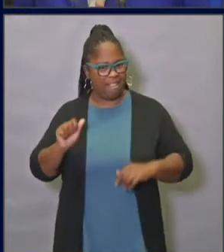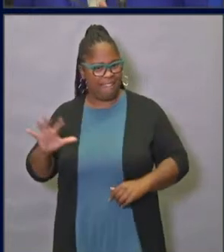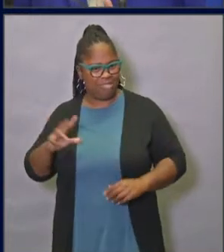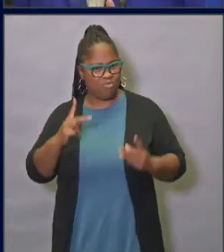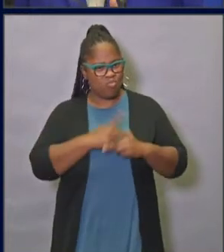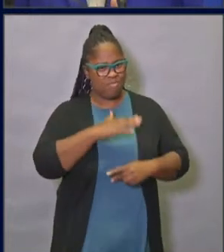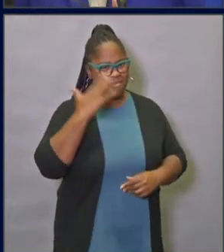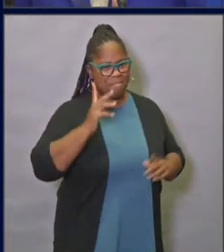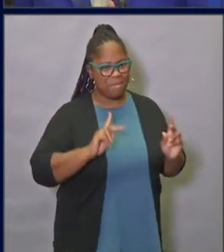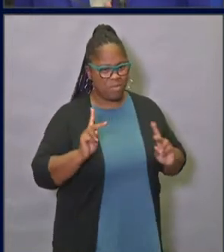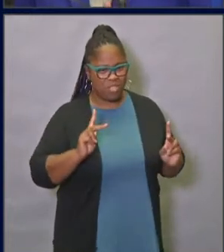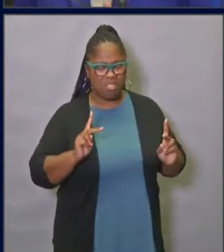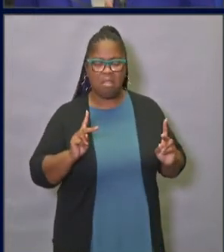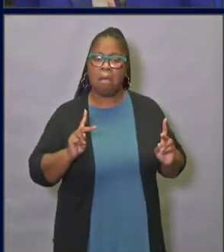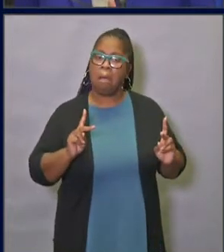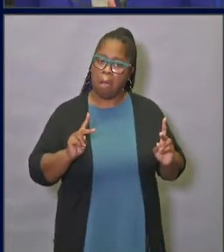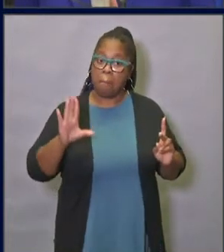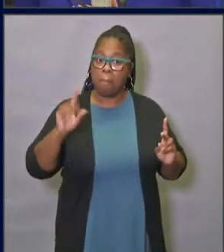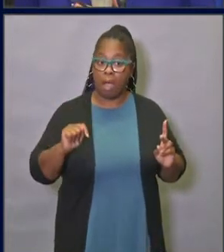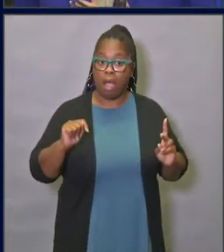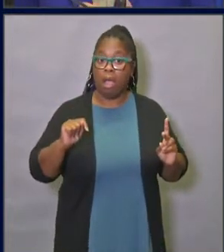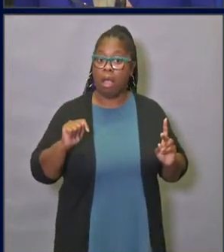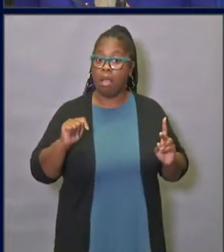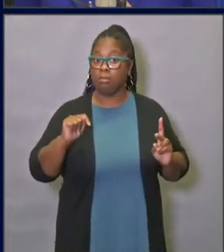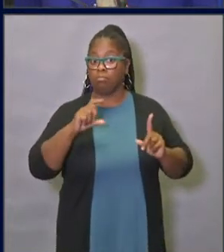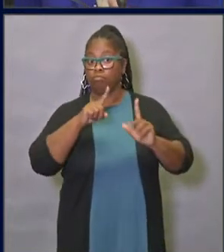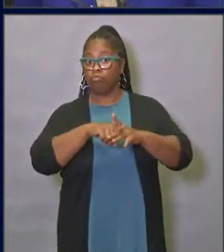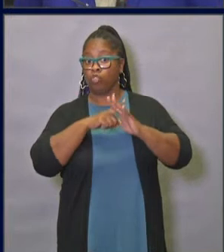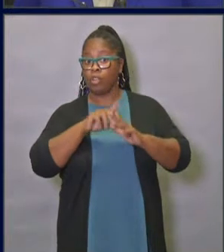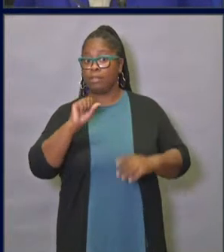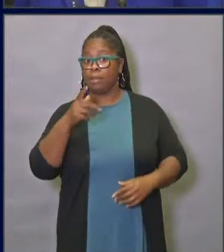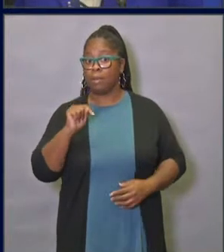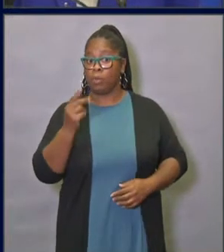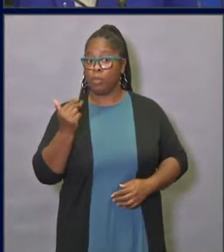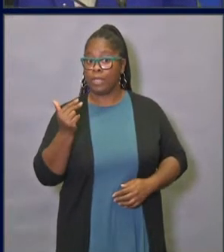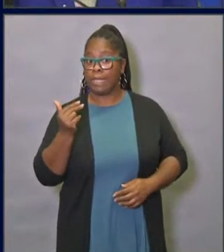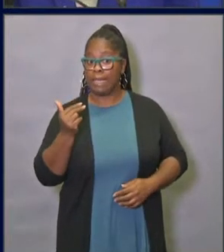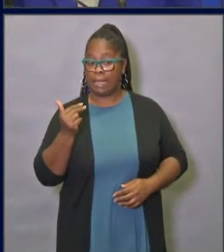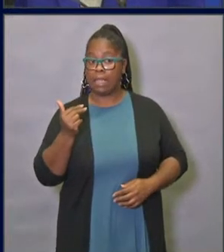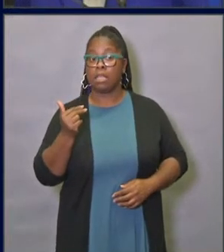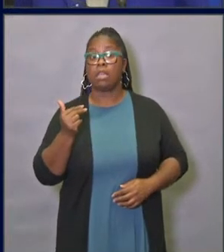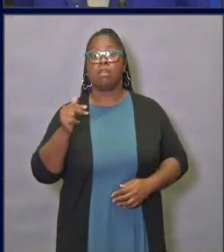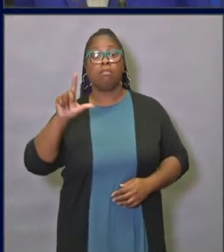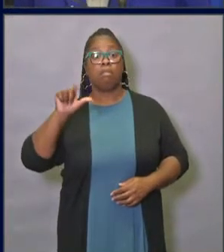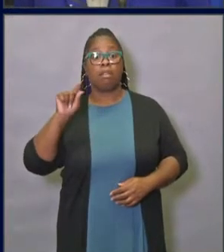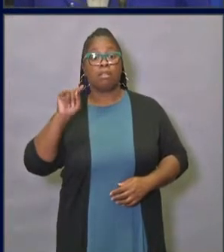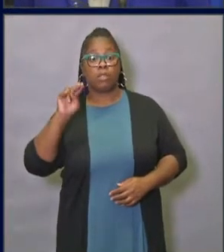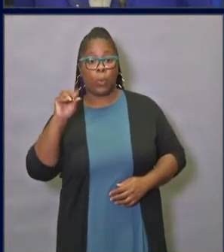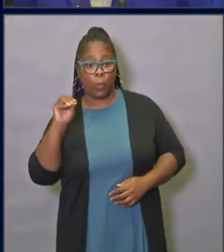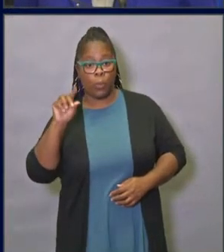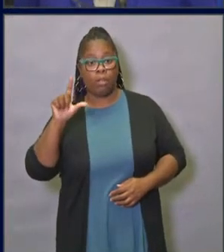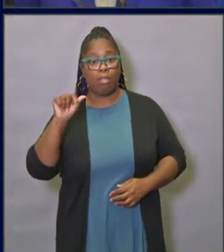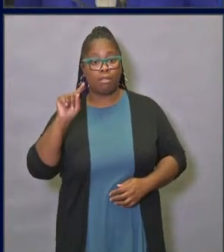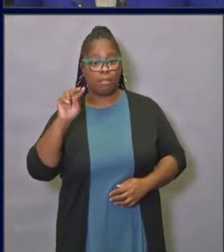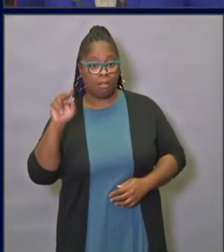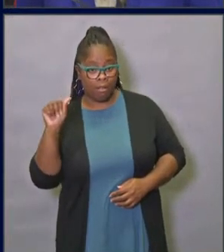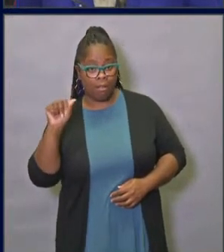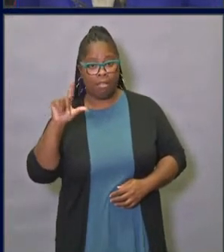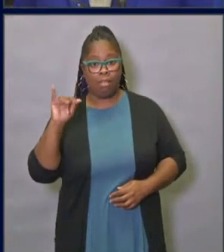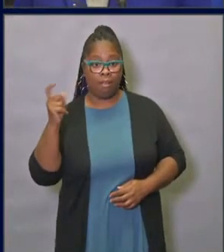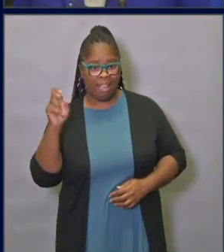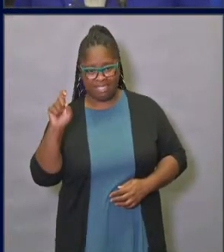of September 13th, the case rate amongst Latino, Latina, Latinx residents, while still